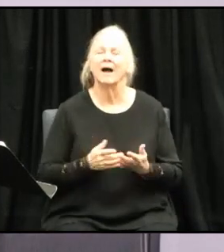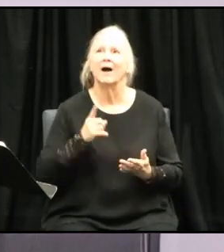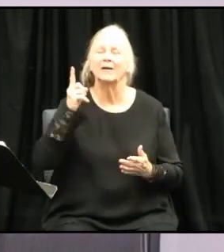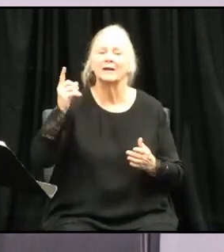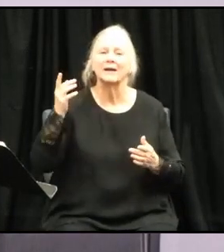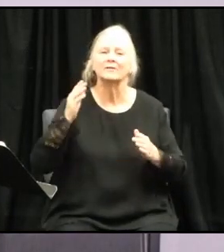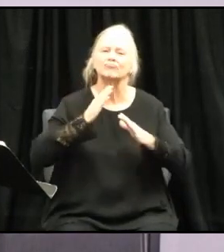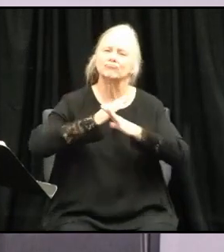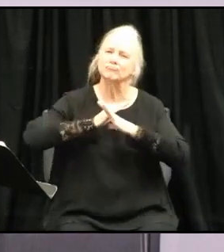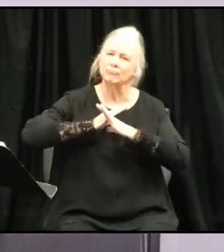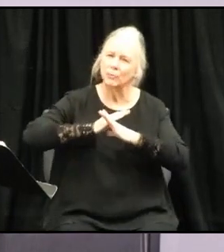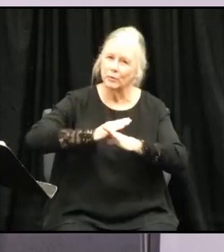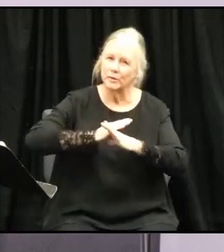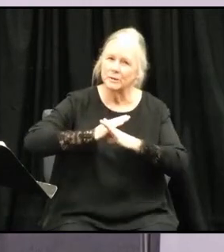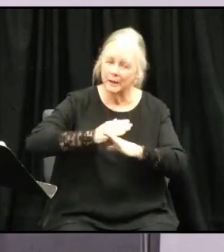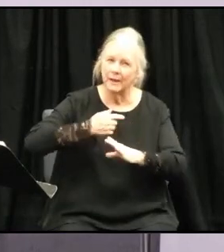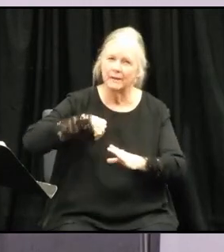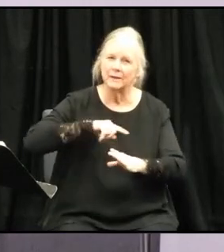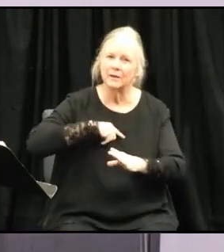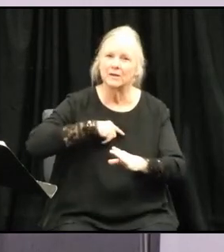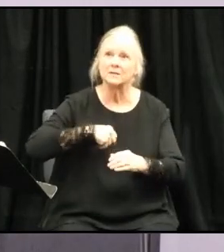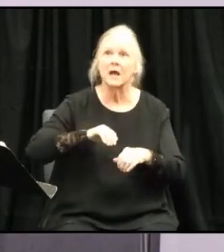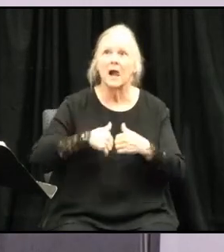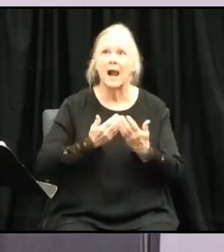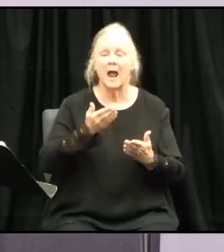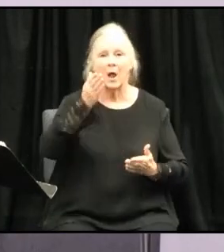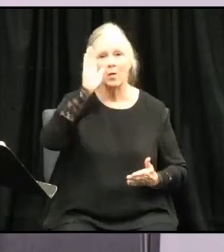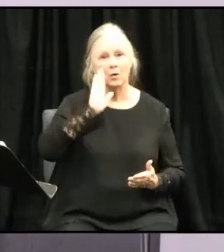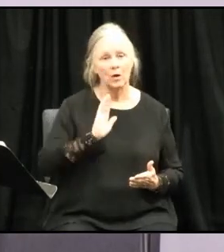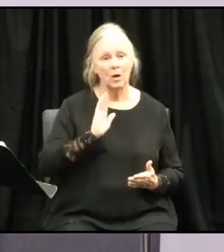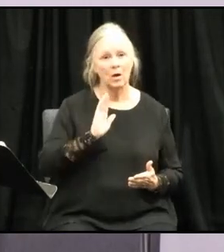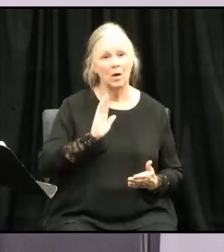us. How our God has